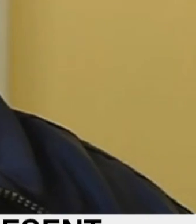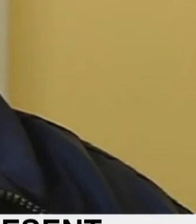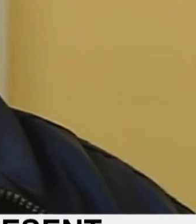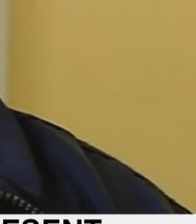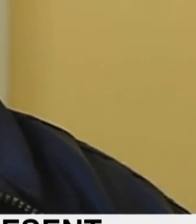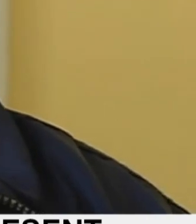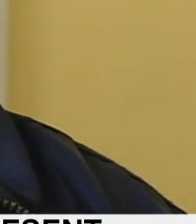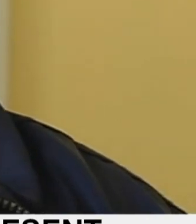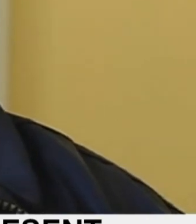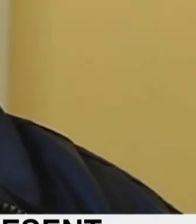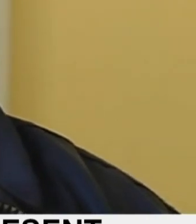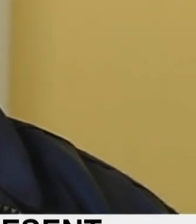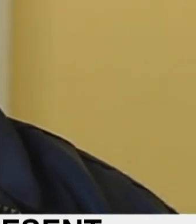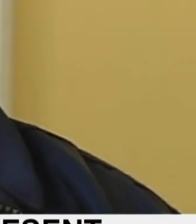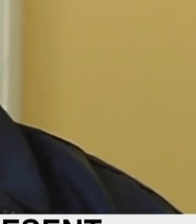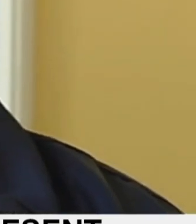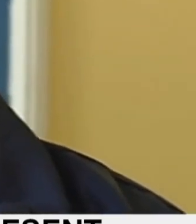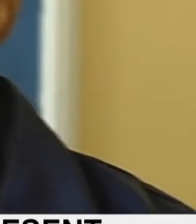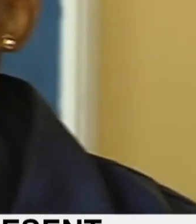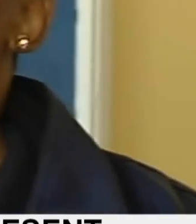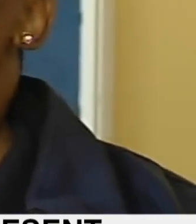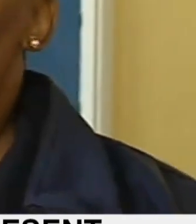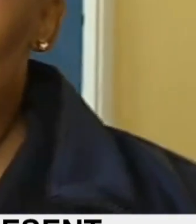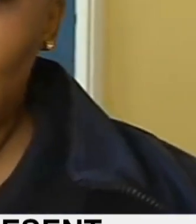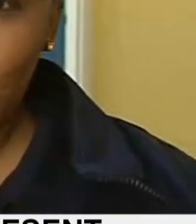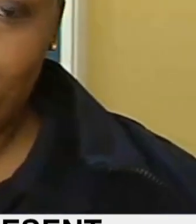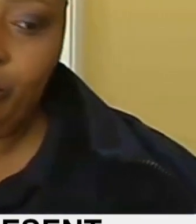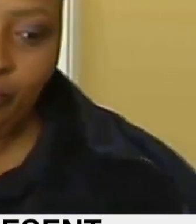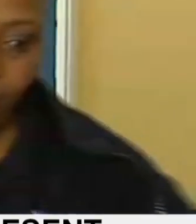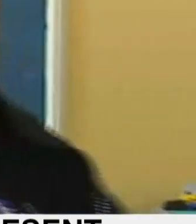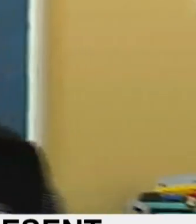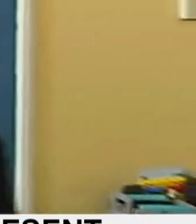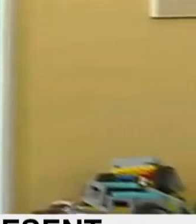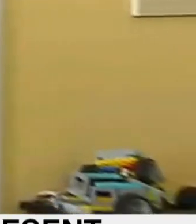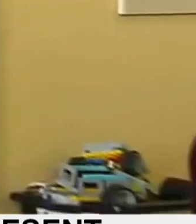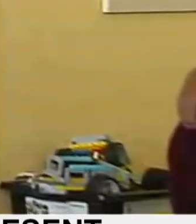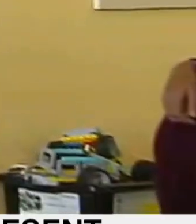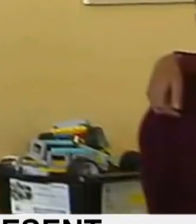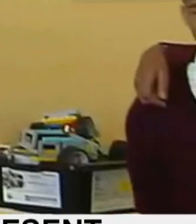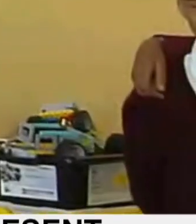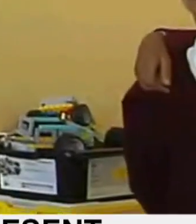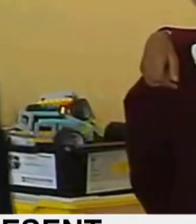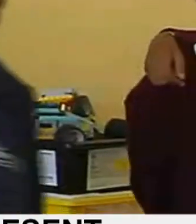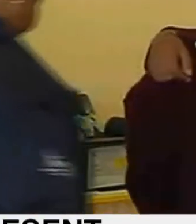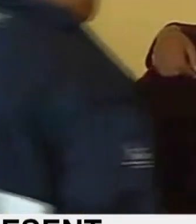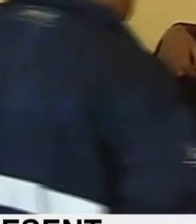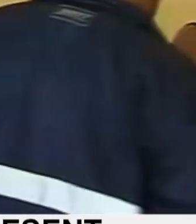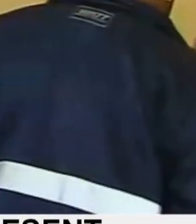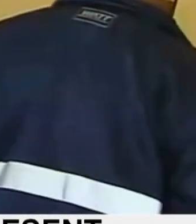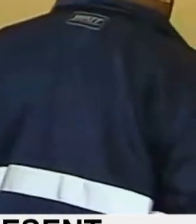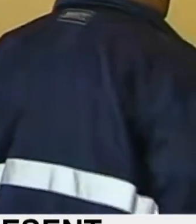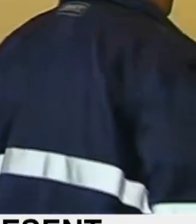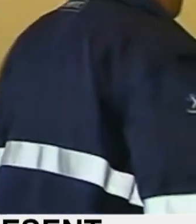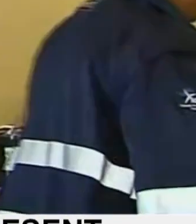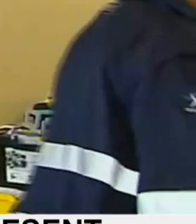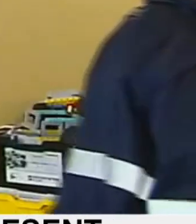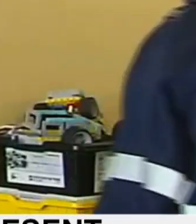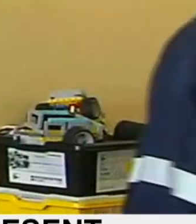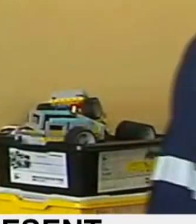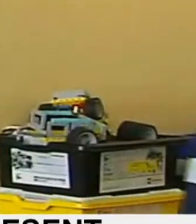with Fata and Turner. Thank you very much. Thank you. From Saru or from the SKA building?